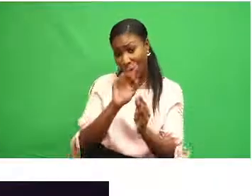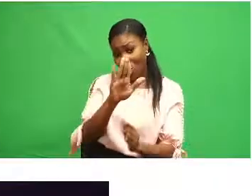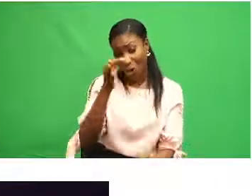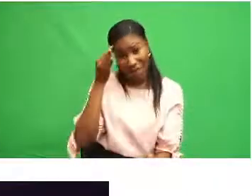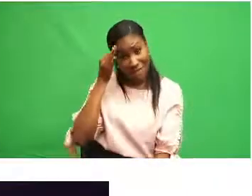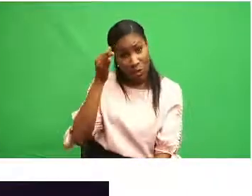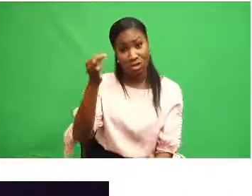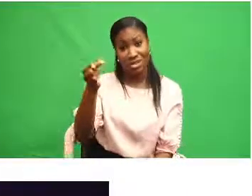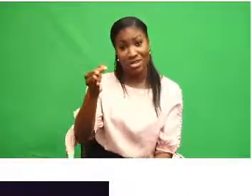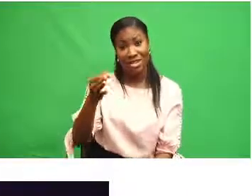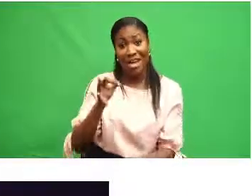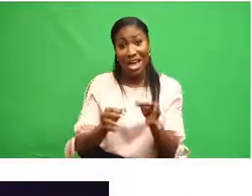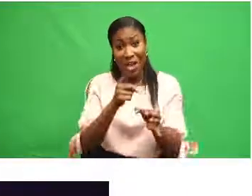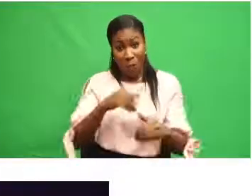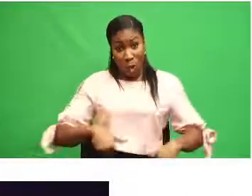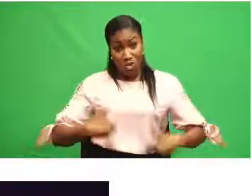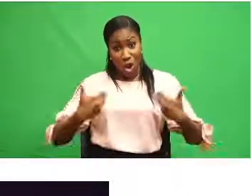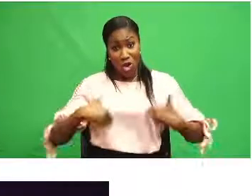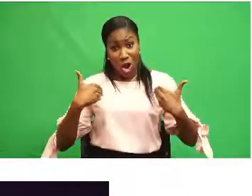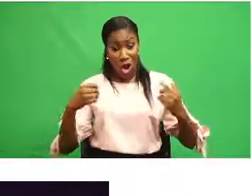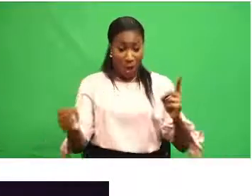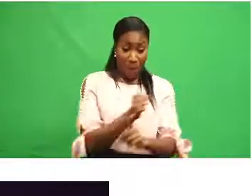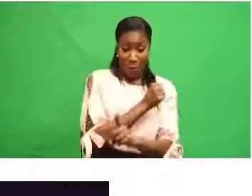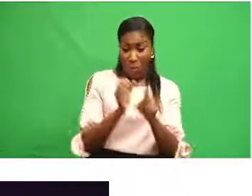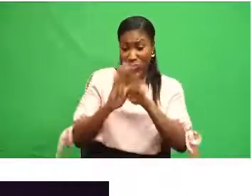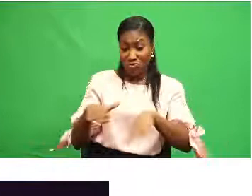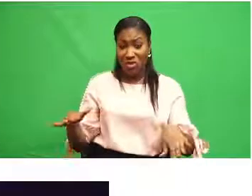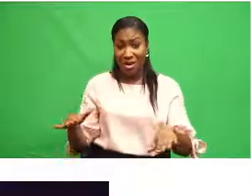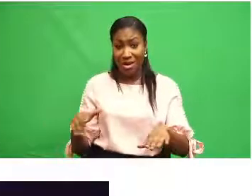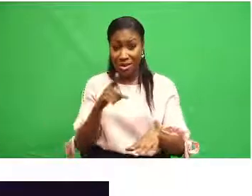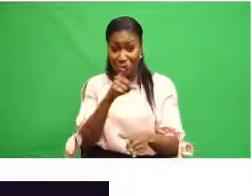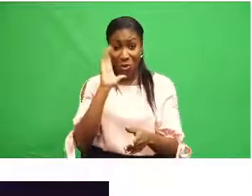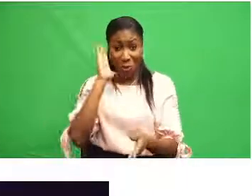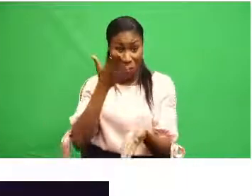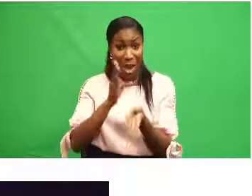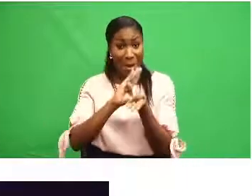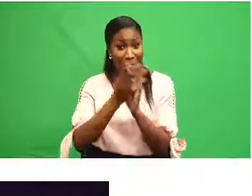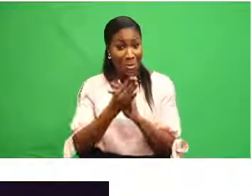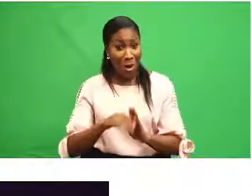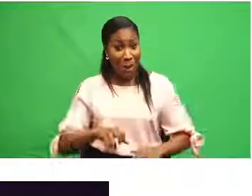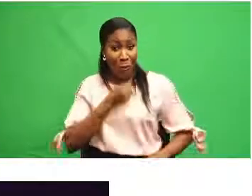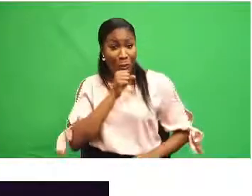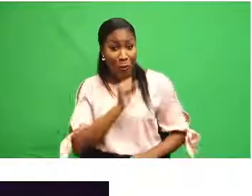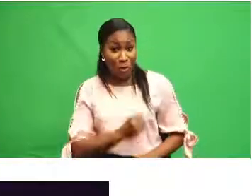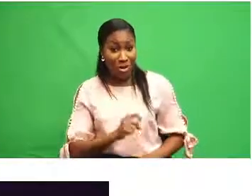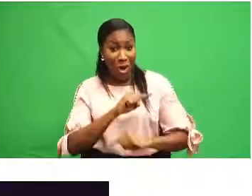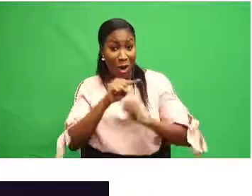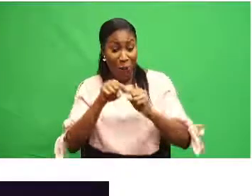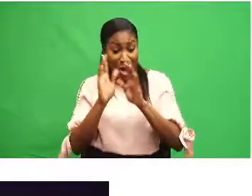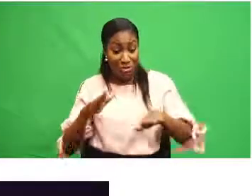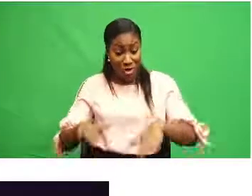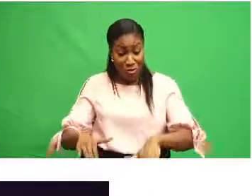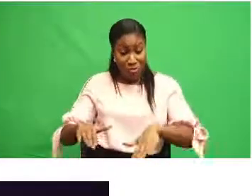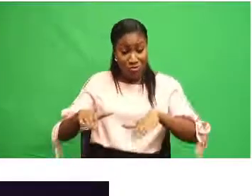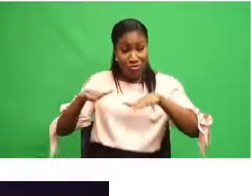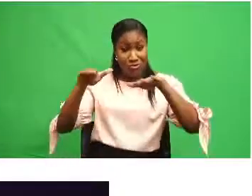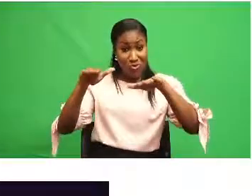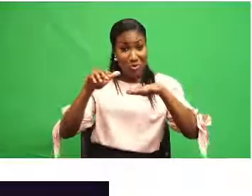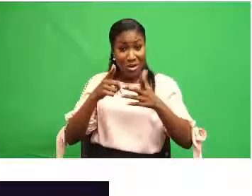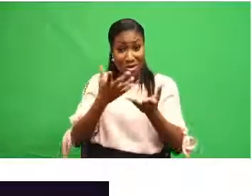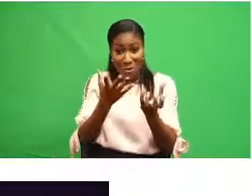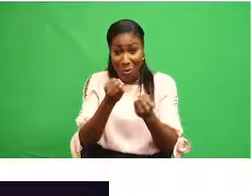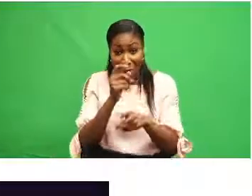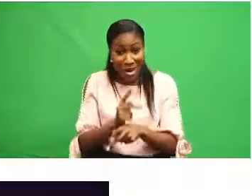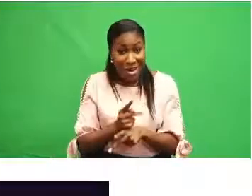do in our youth usually will impact us. So when we don't care for them, when we are in a position